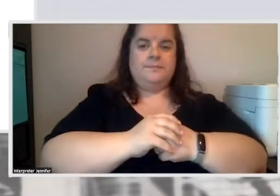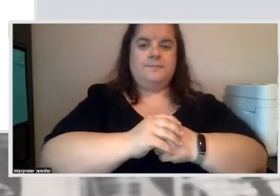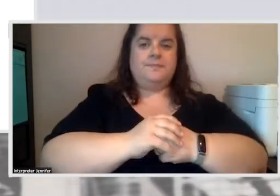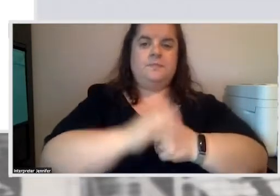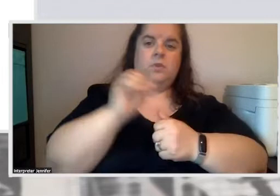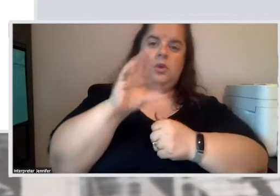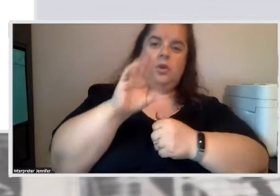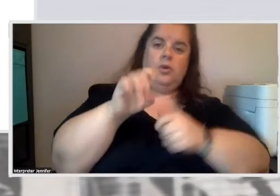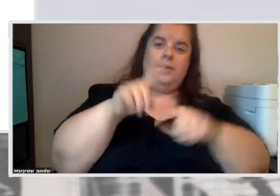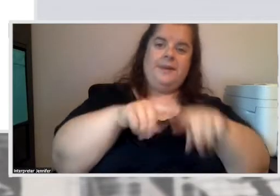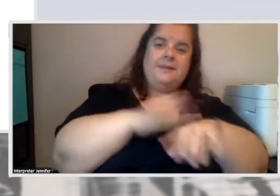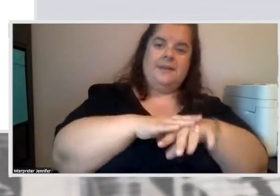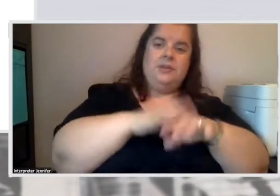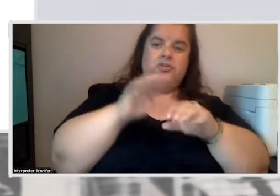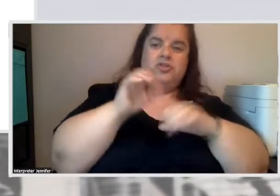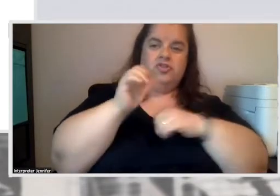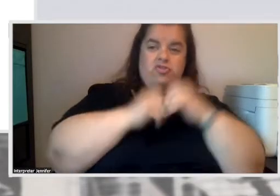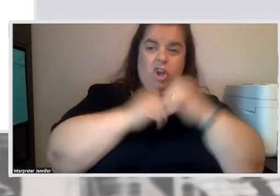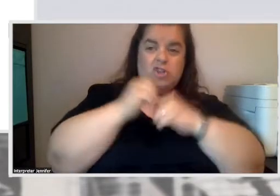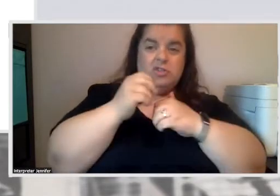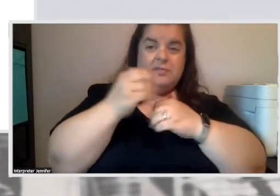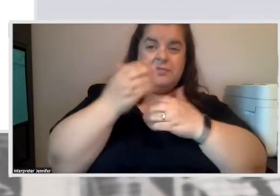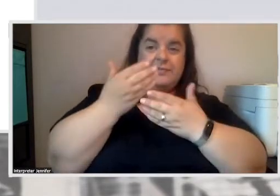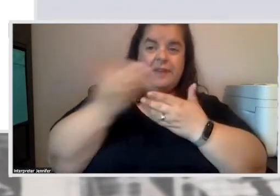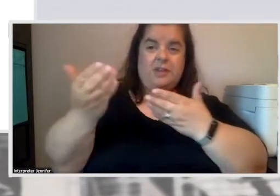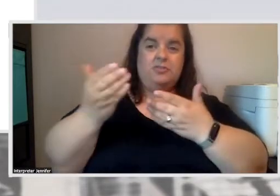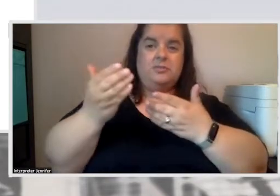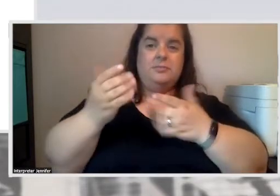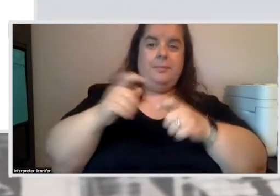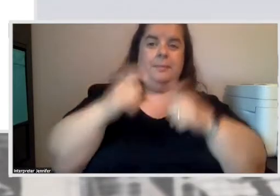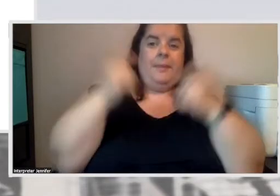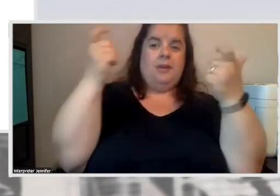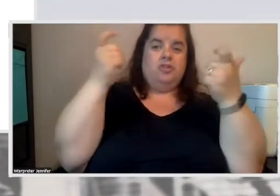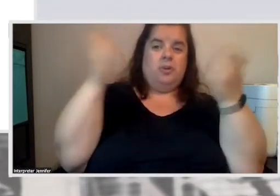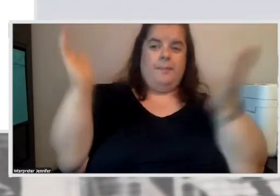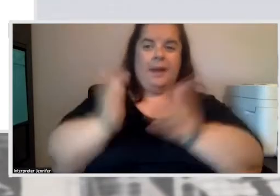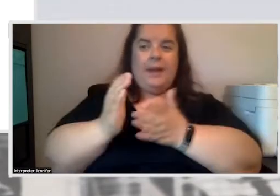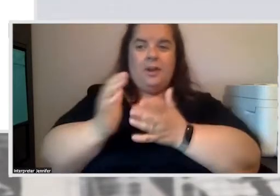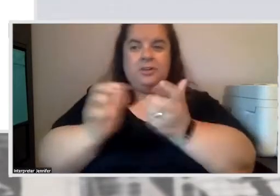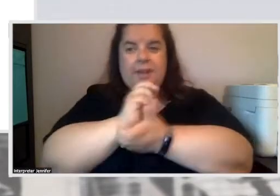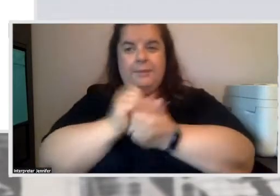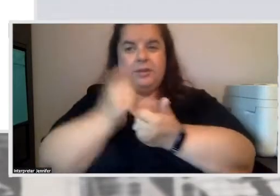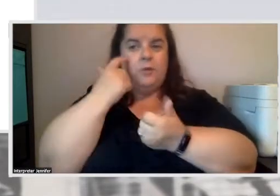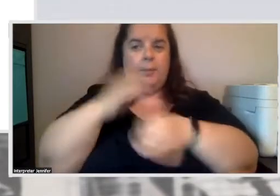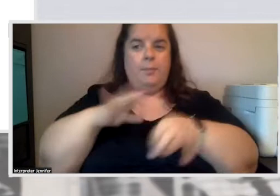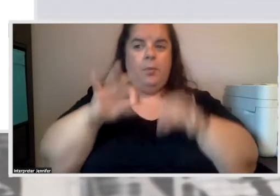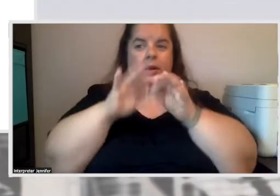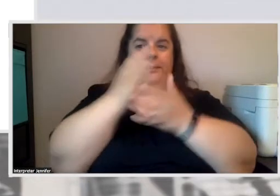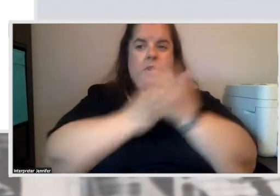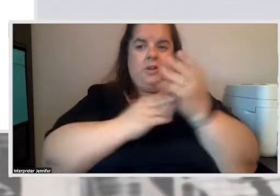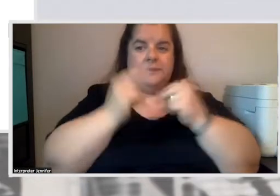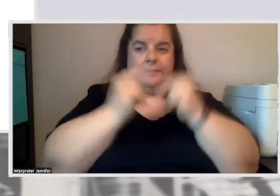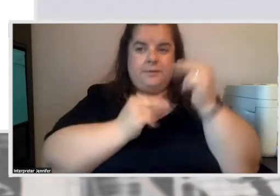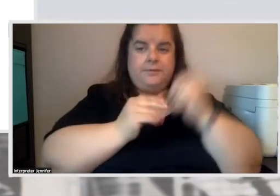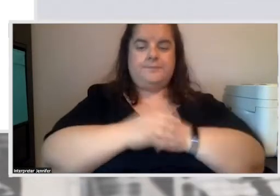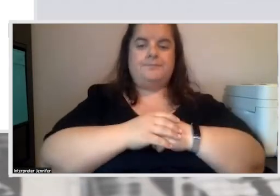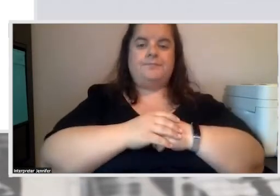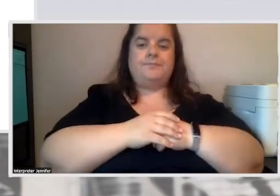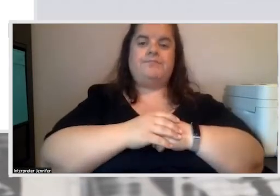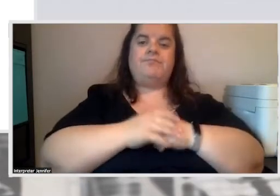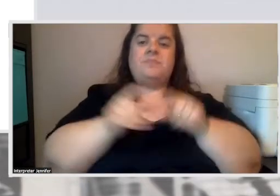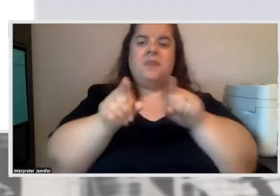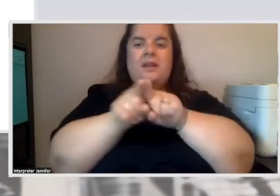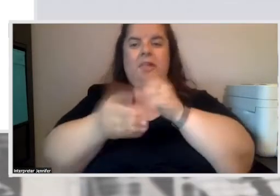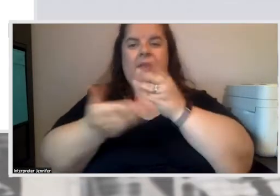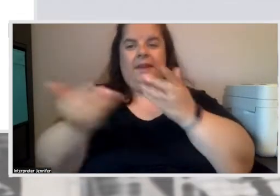on structural factors, including major and minor damage of key elements of the building, and additional conditions that we need to flag,